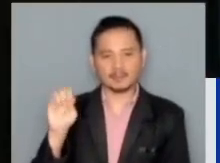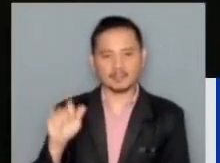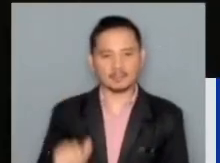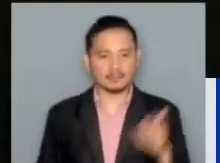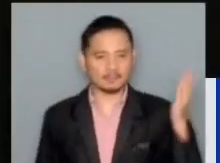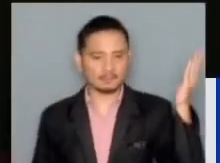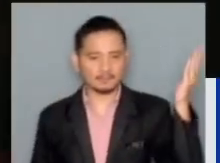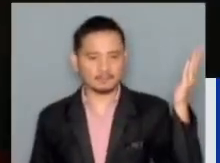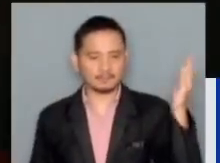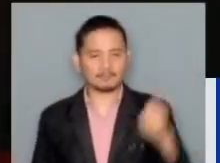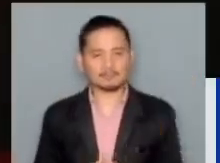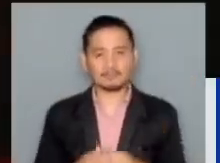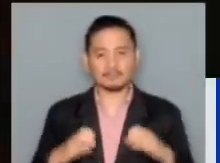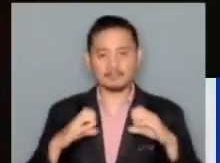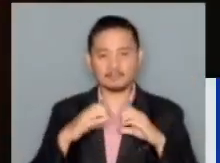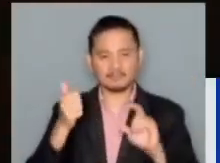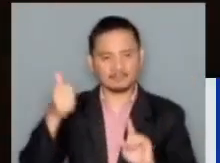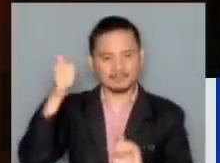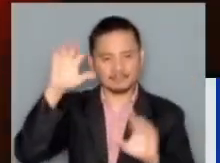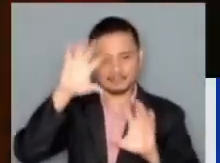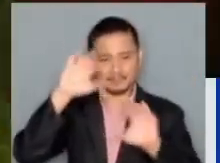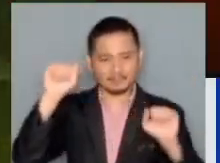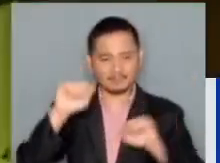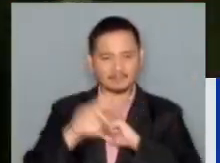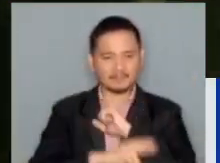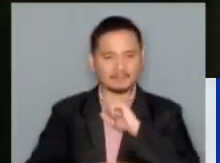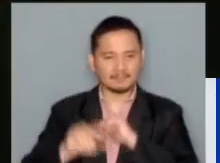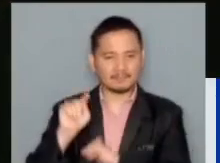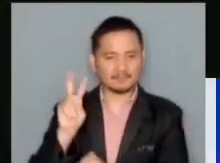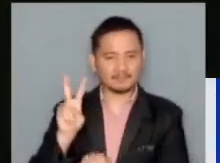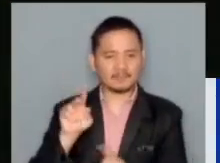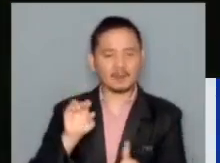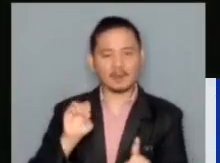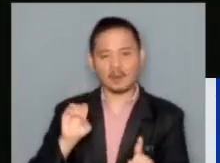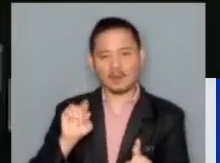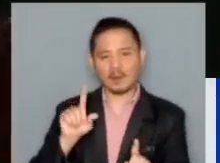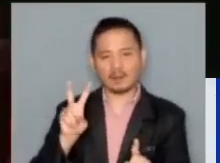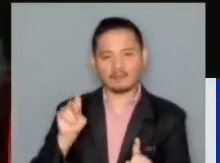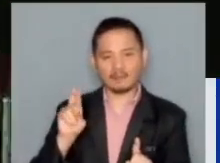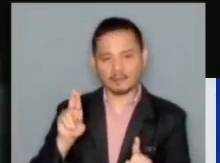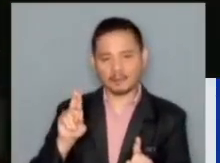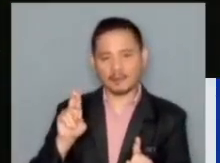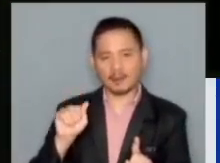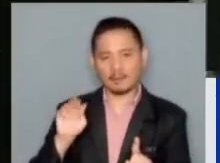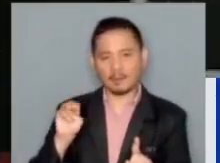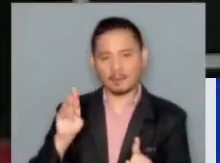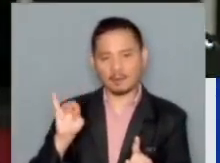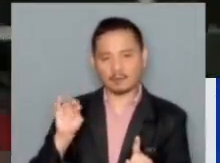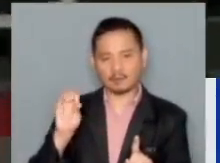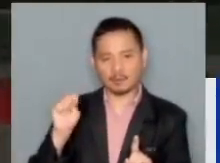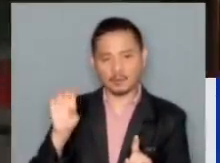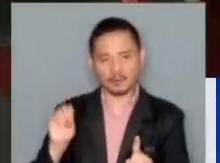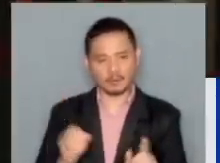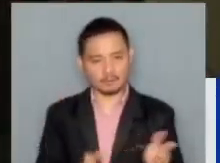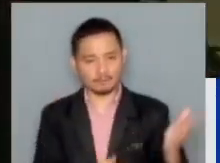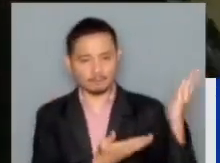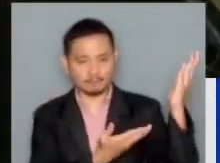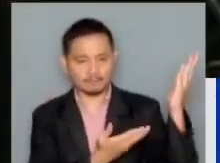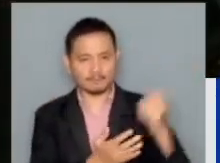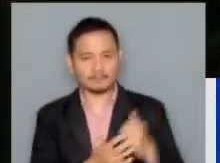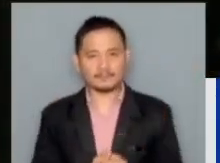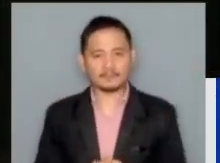Integrated News, Regional TV and Synergy, Oliver Victor B. Amoroso. Senior Vice President ng GMA Pictures, Nessa